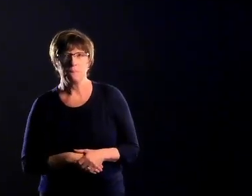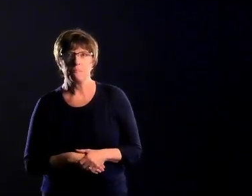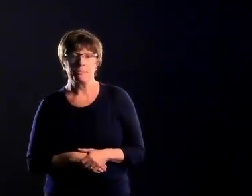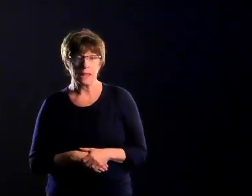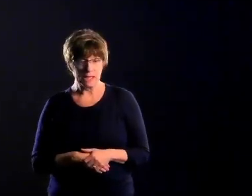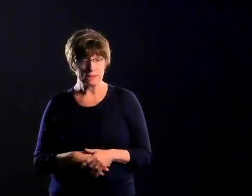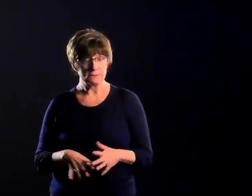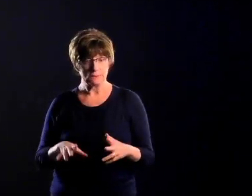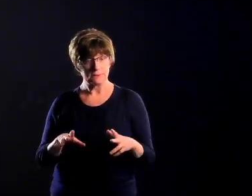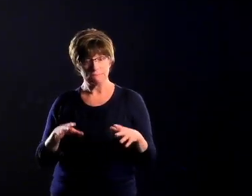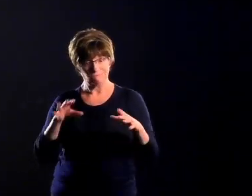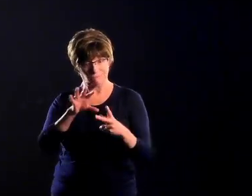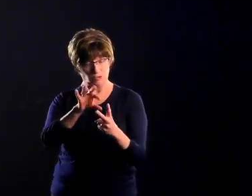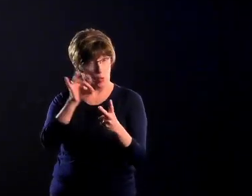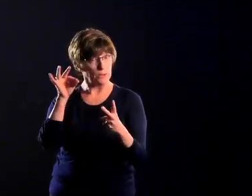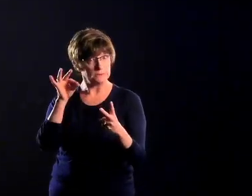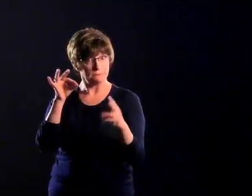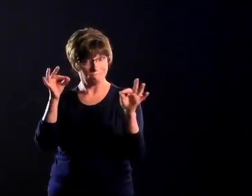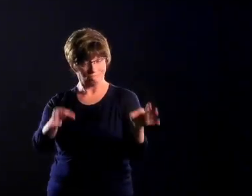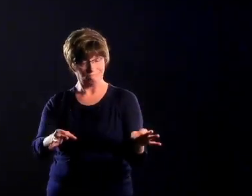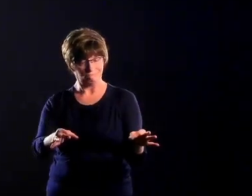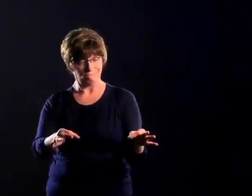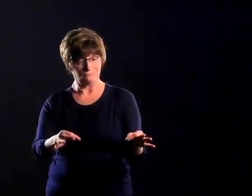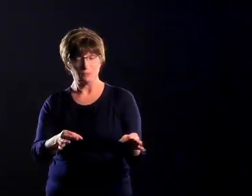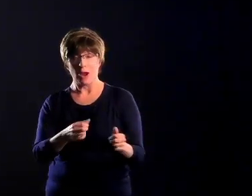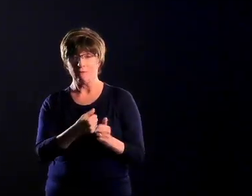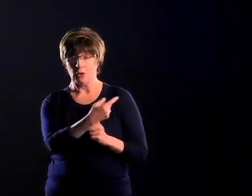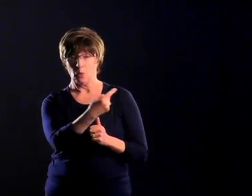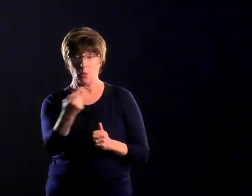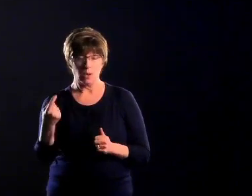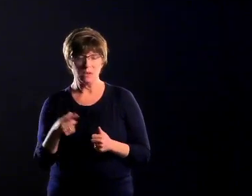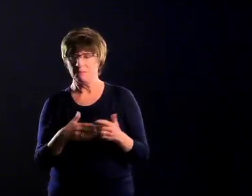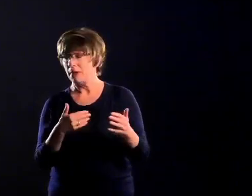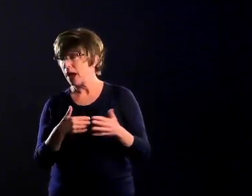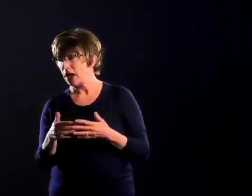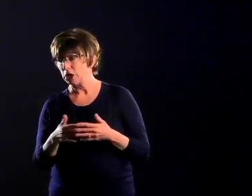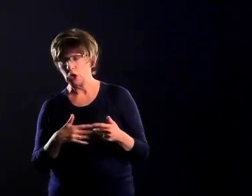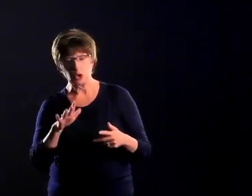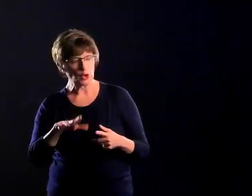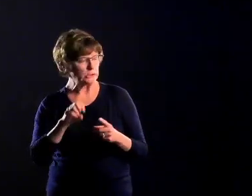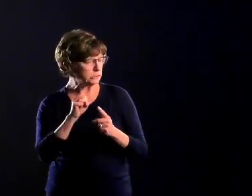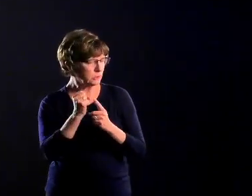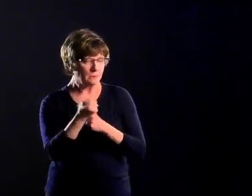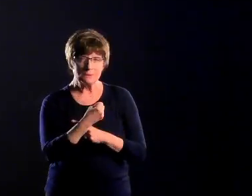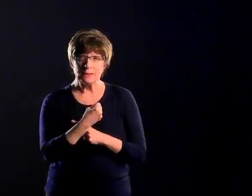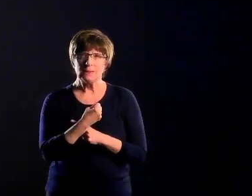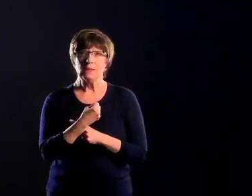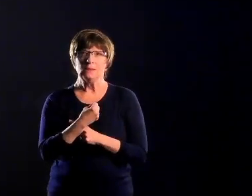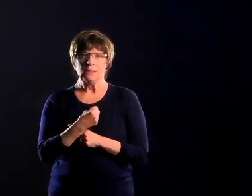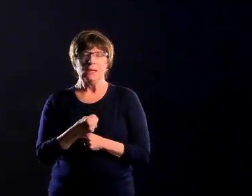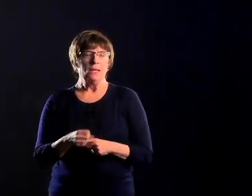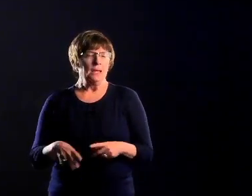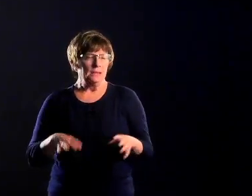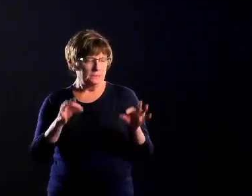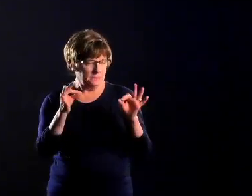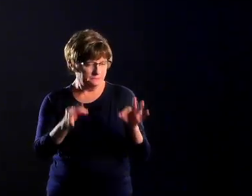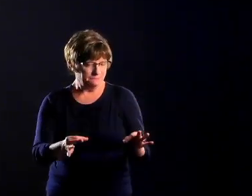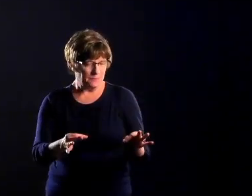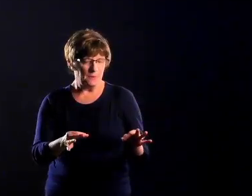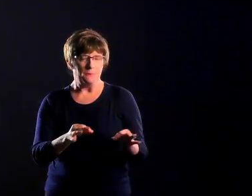choice. It's a choice for each and every one of us today, no matter where you are, no matter what your circumstance may be, it's a choice. And here's the